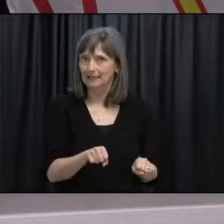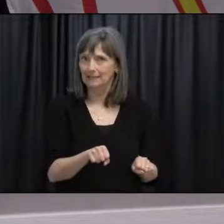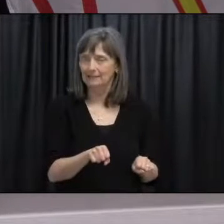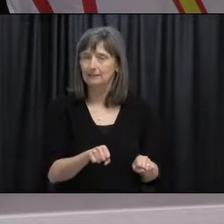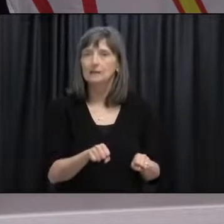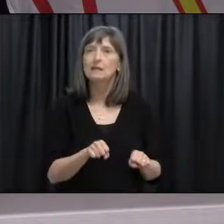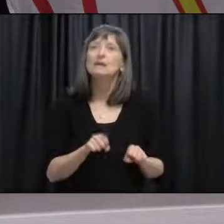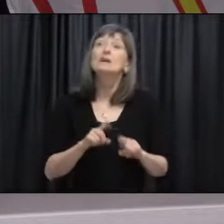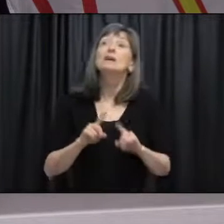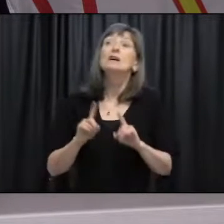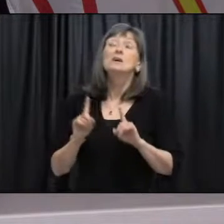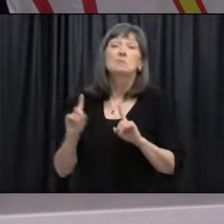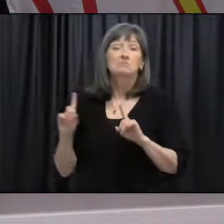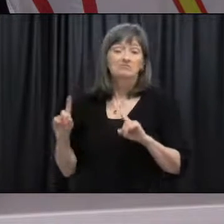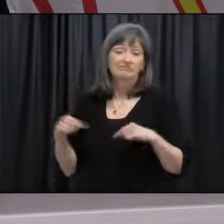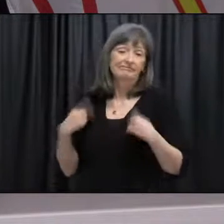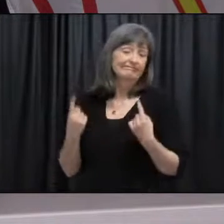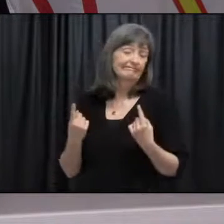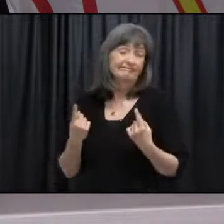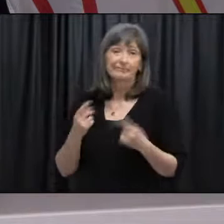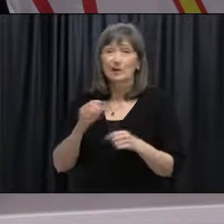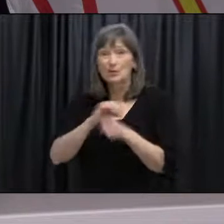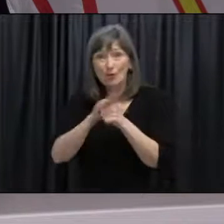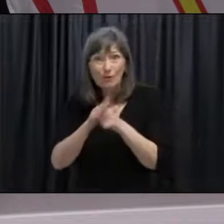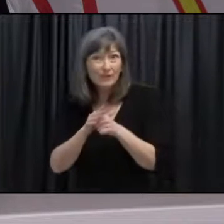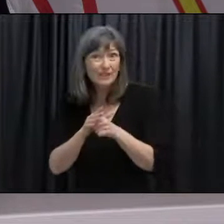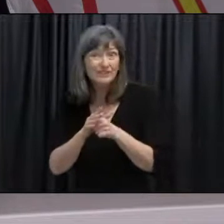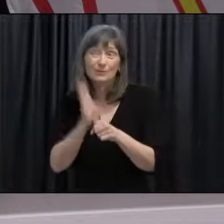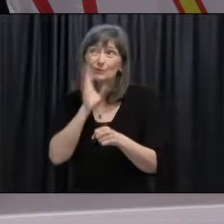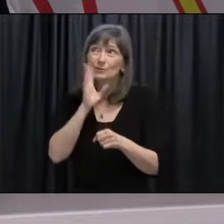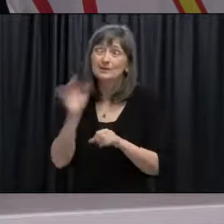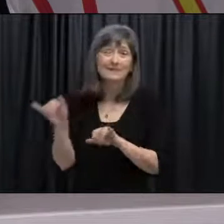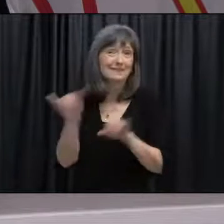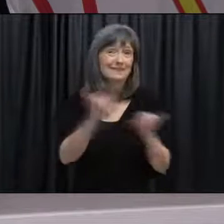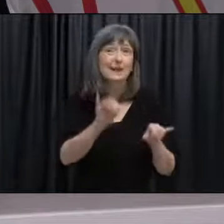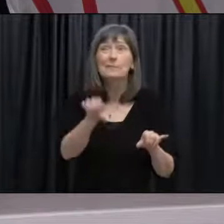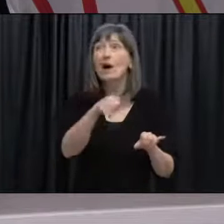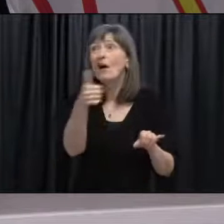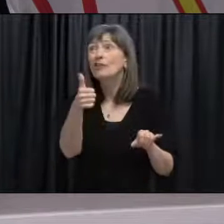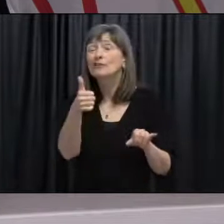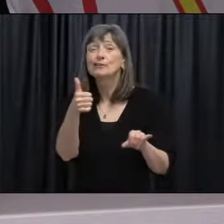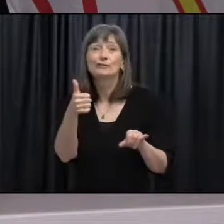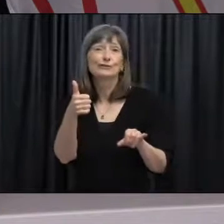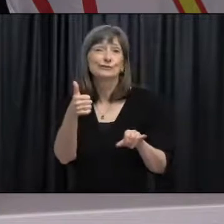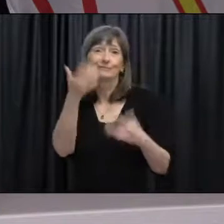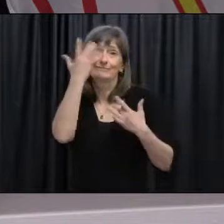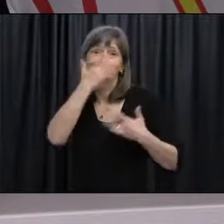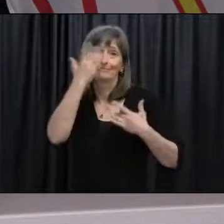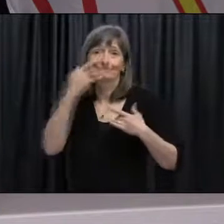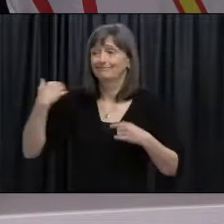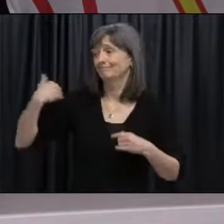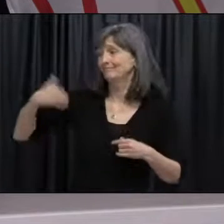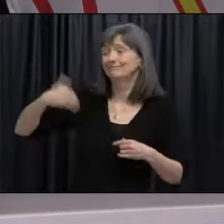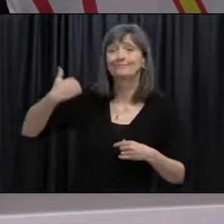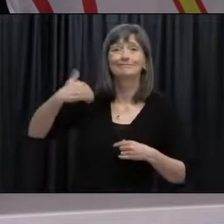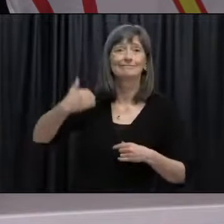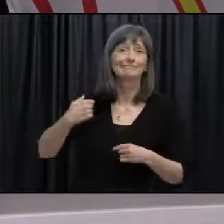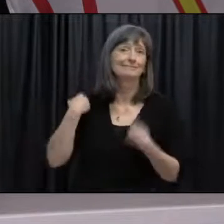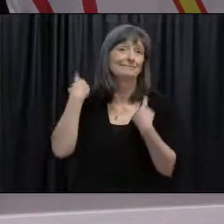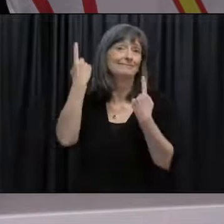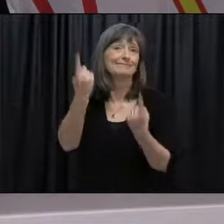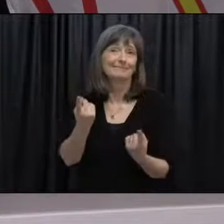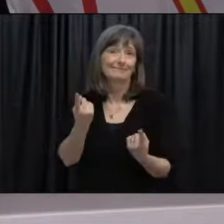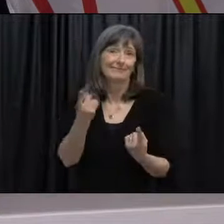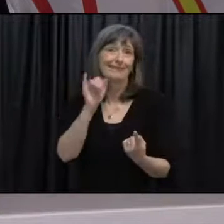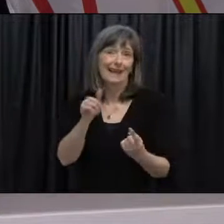with COVID as we live with other vaccine preventable diseases, and that's sort of